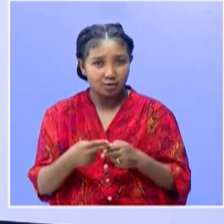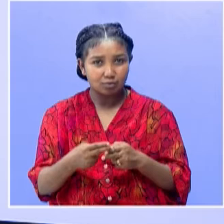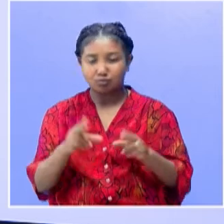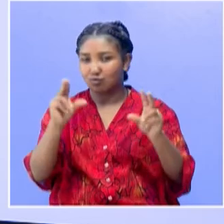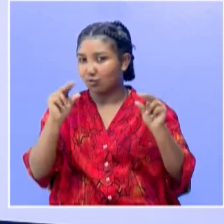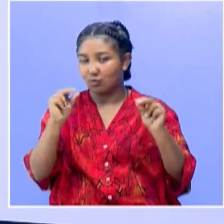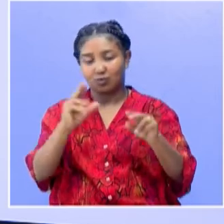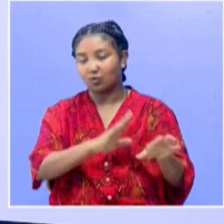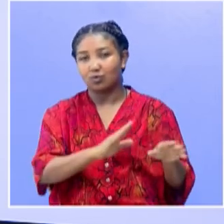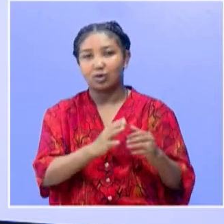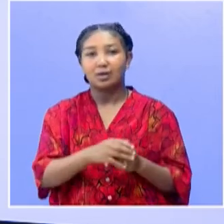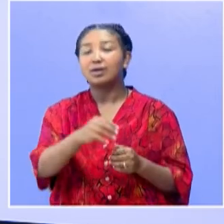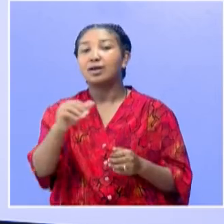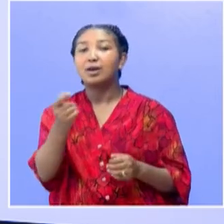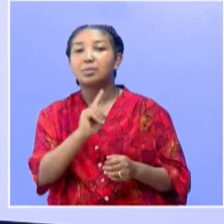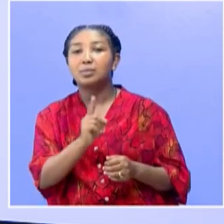No. Okay.